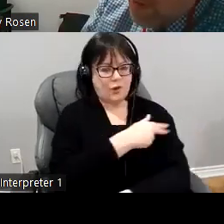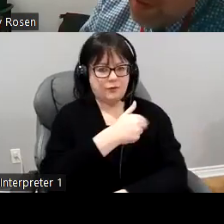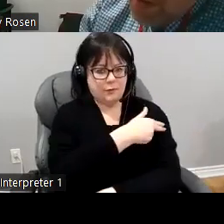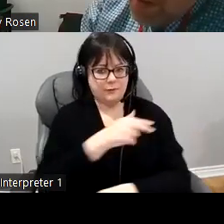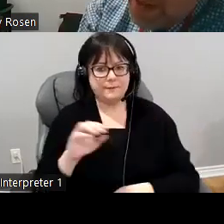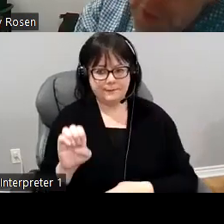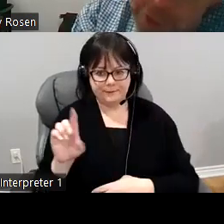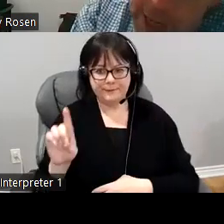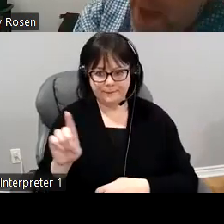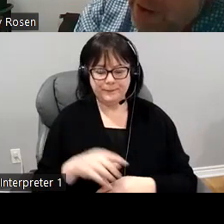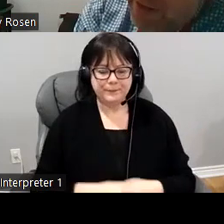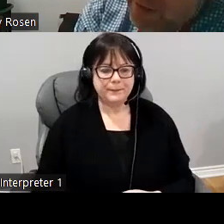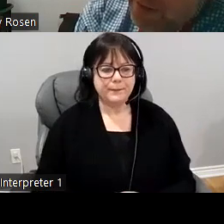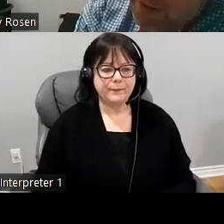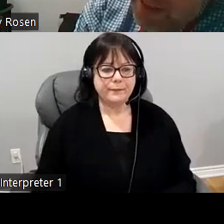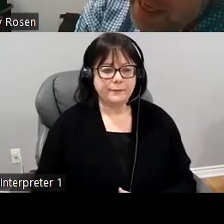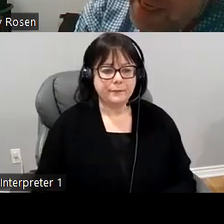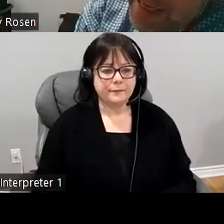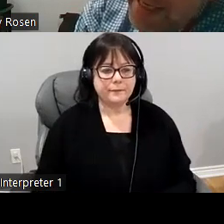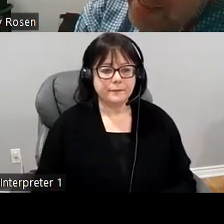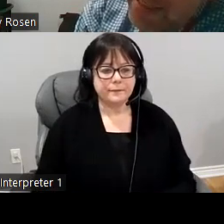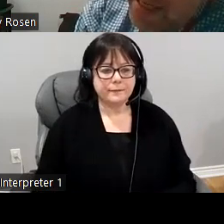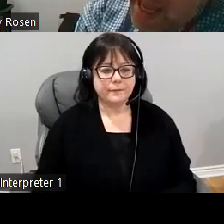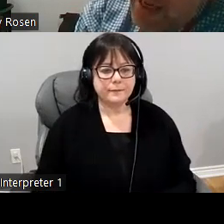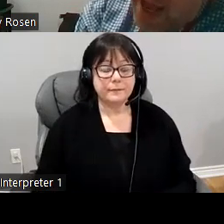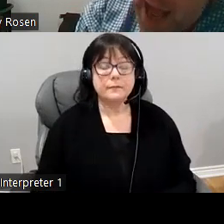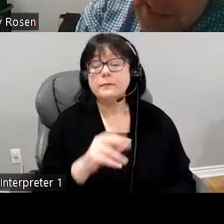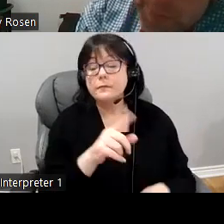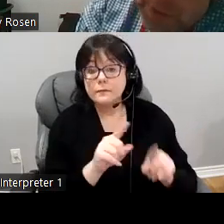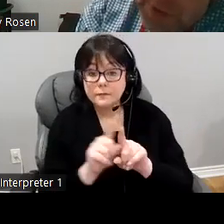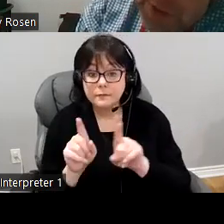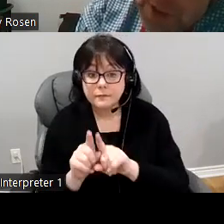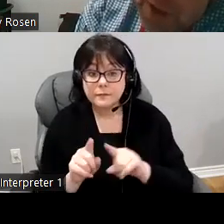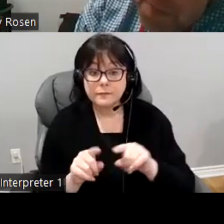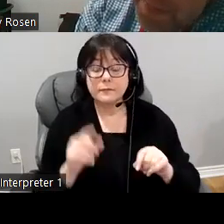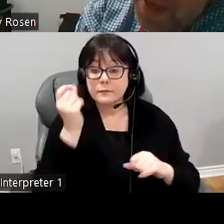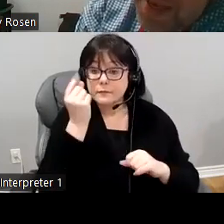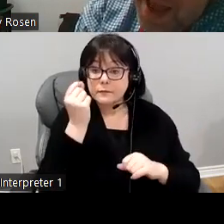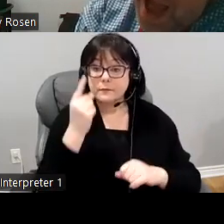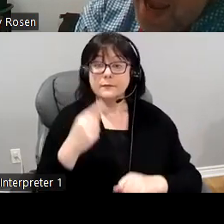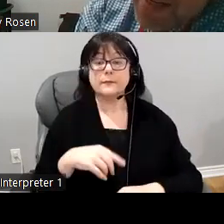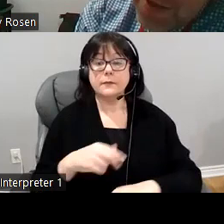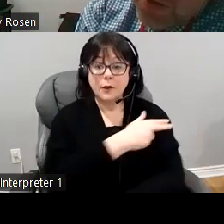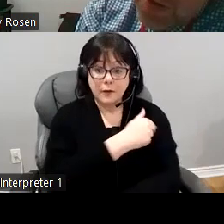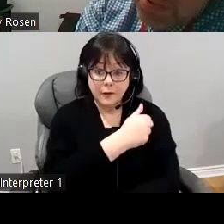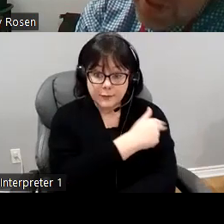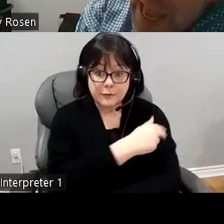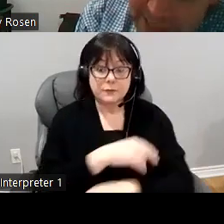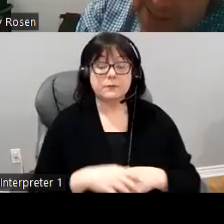Also, if you think about it, EDs and hospitals may be an